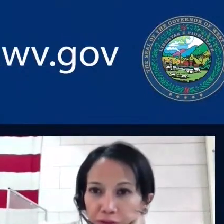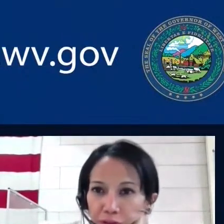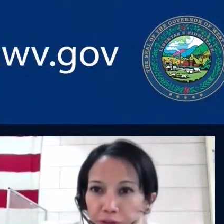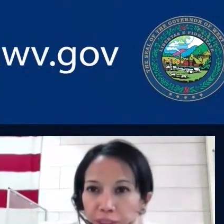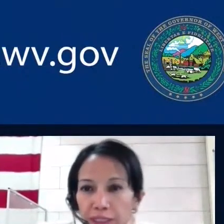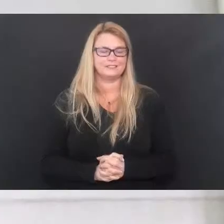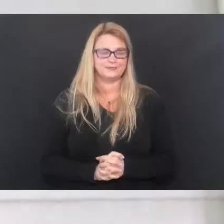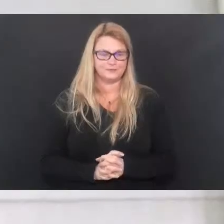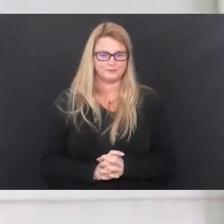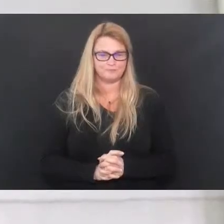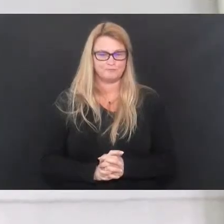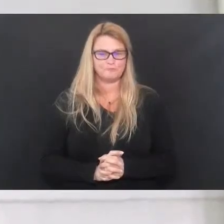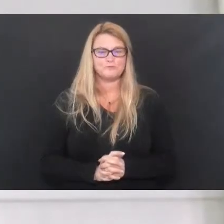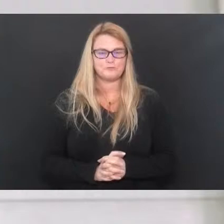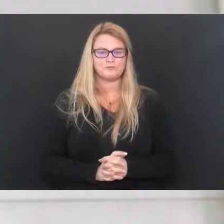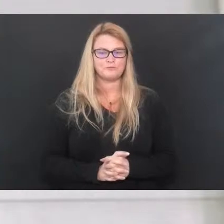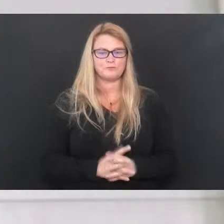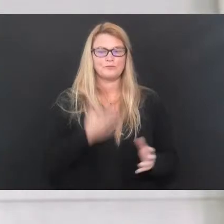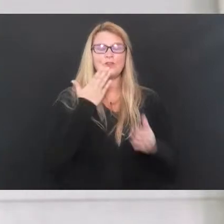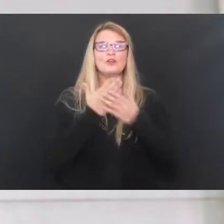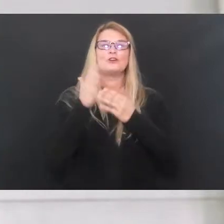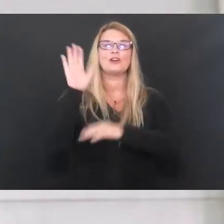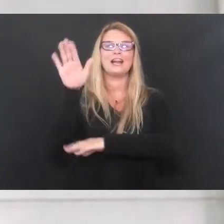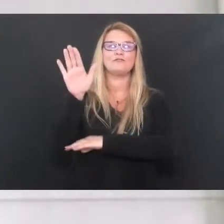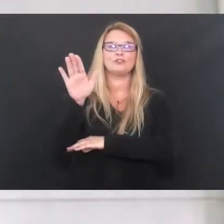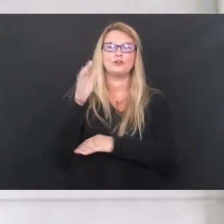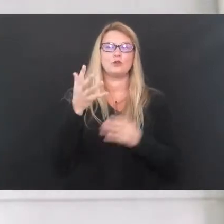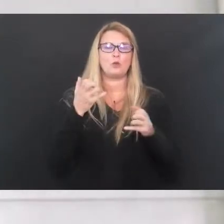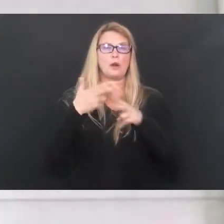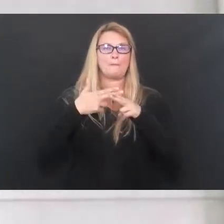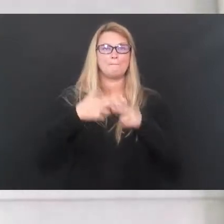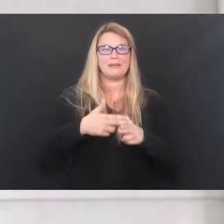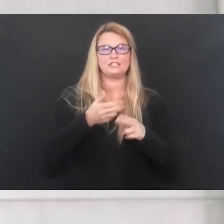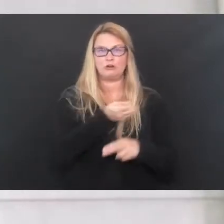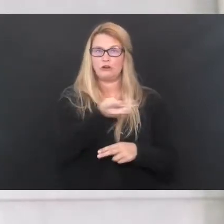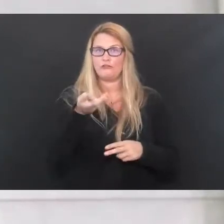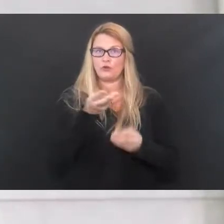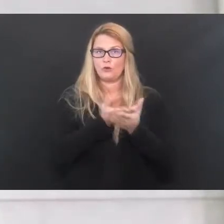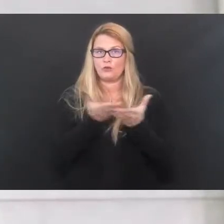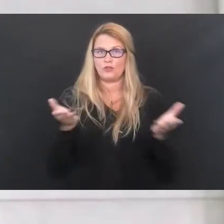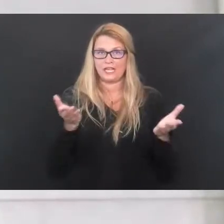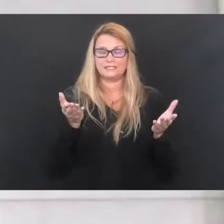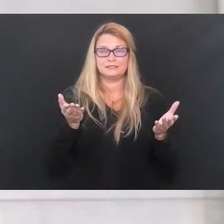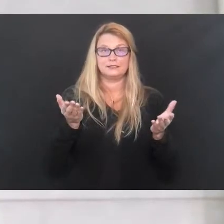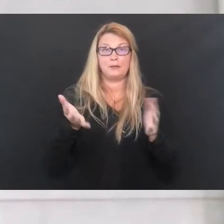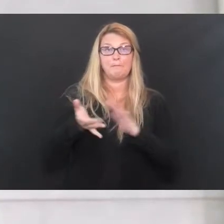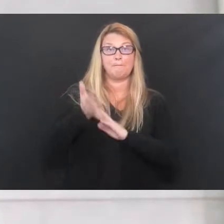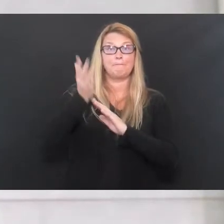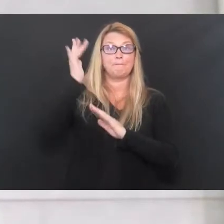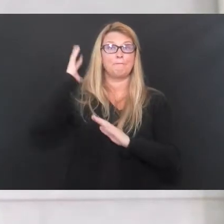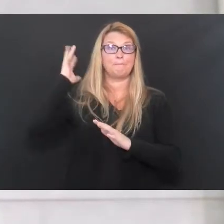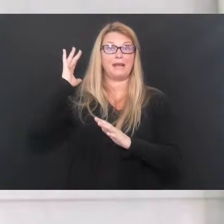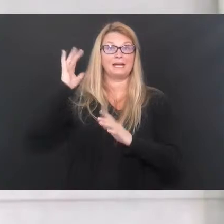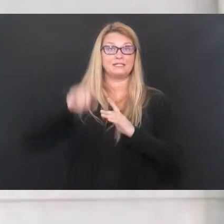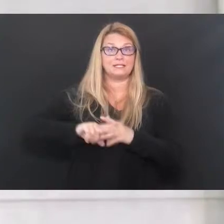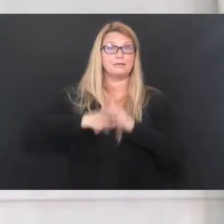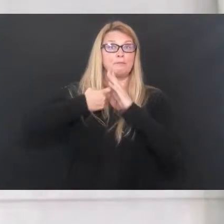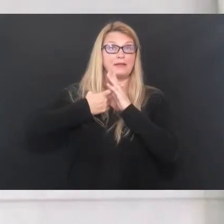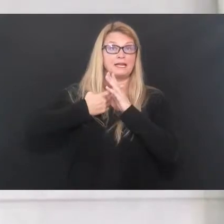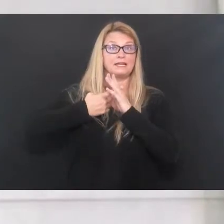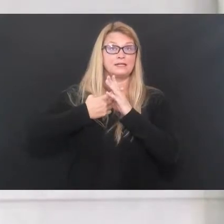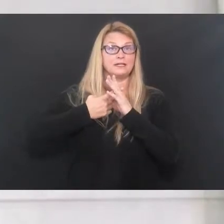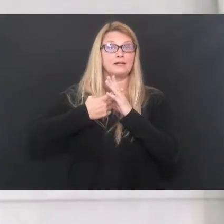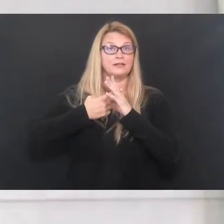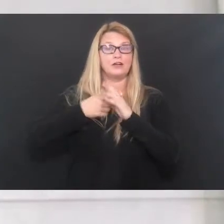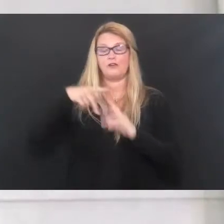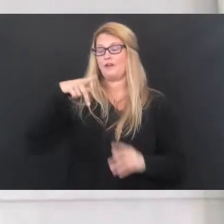Good afternoon. I do want to mention just a couple of things. When the pandemic was announced last year,